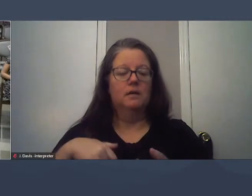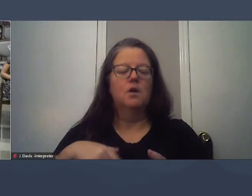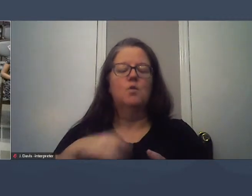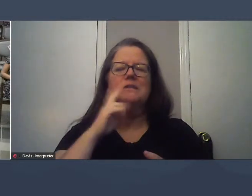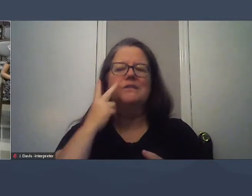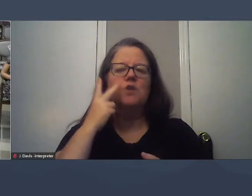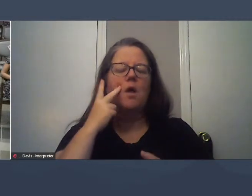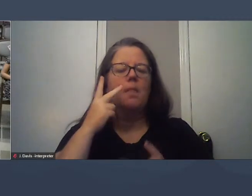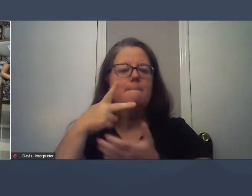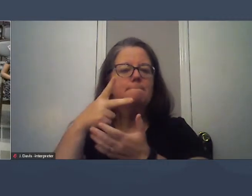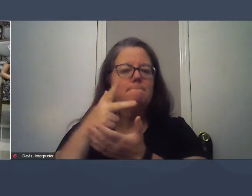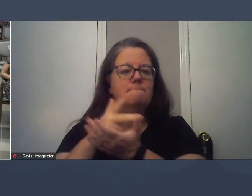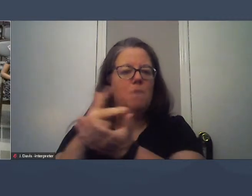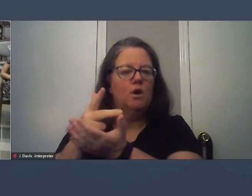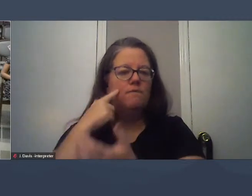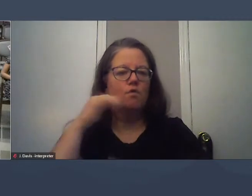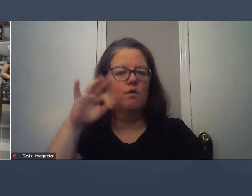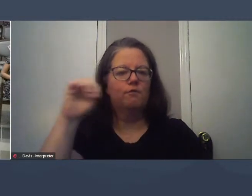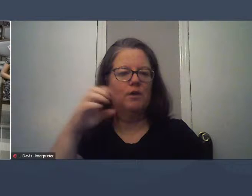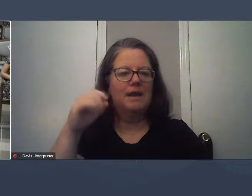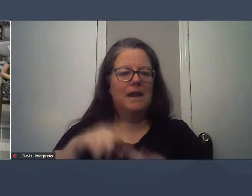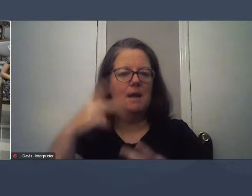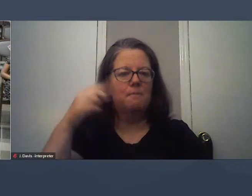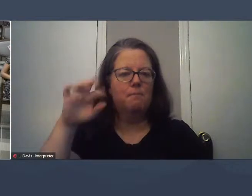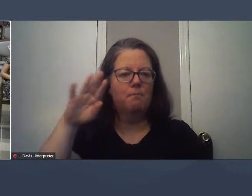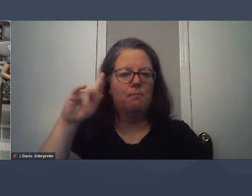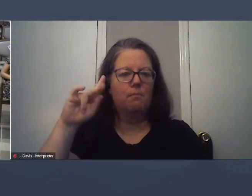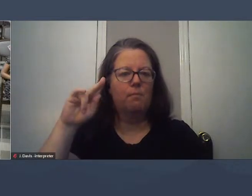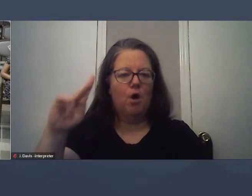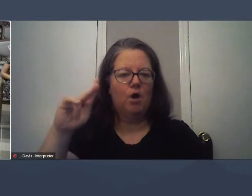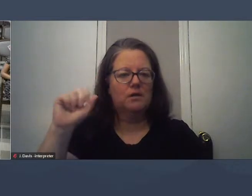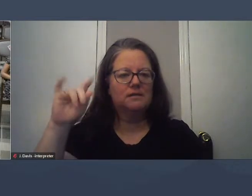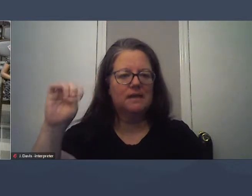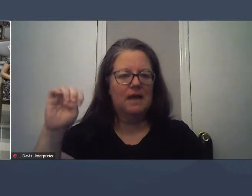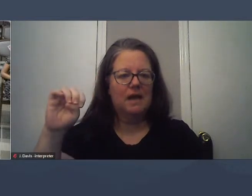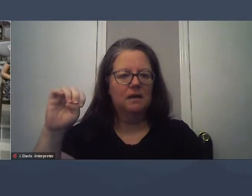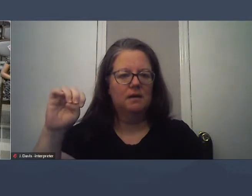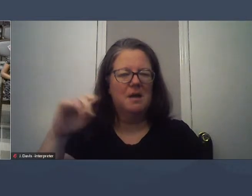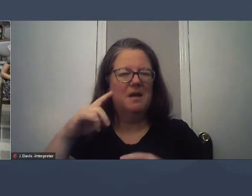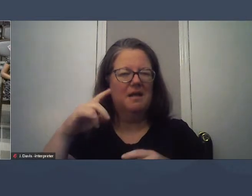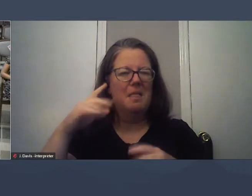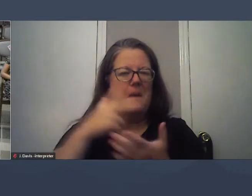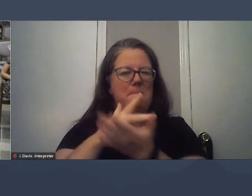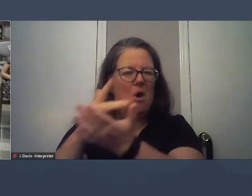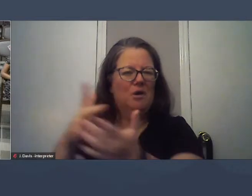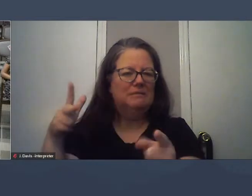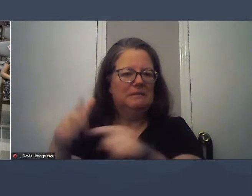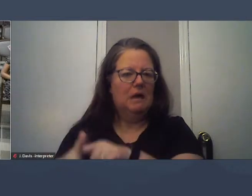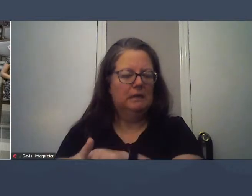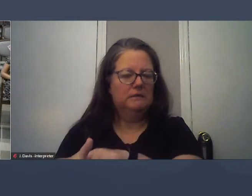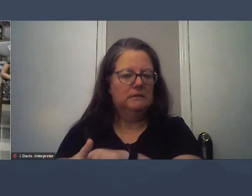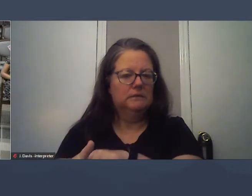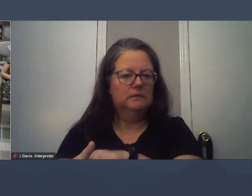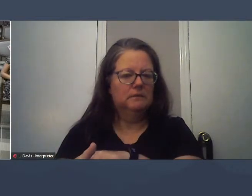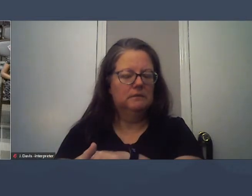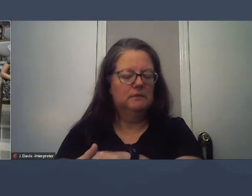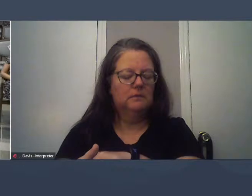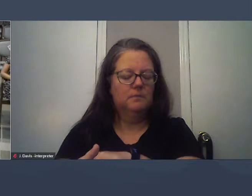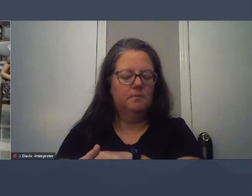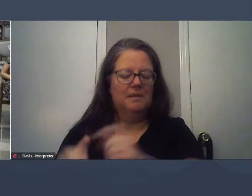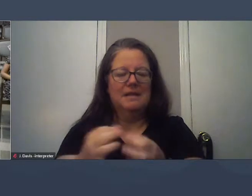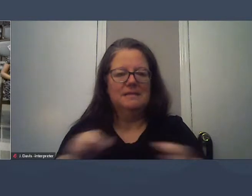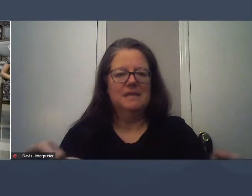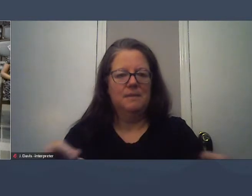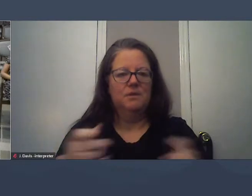and park side, nearby parking being cut in half. And from statements from